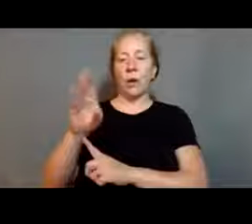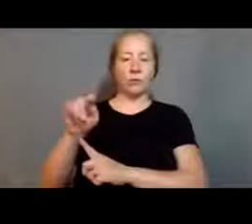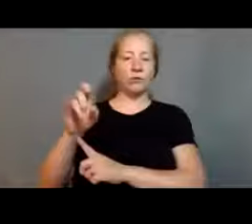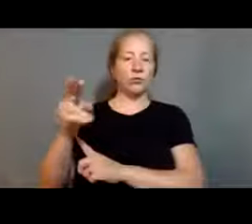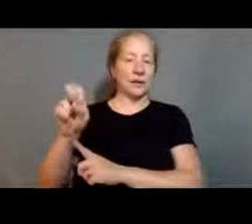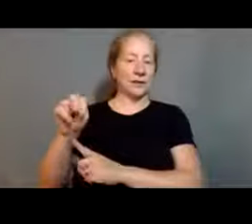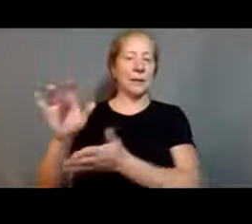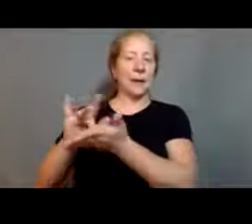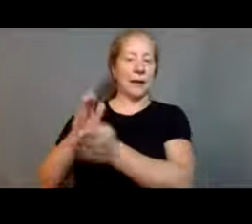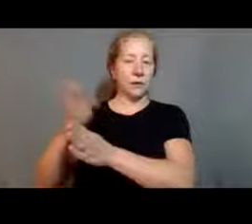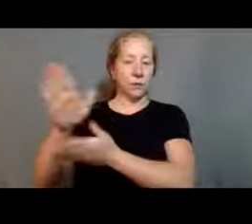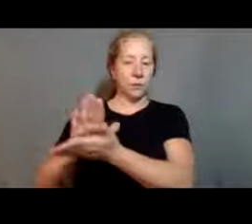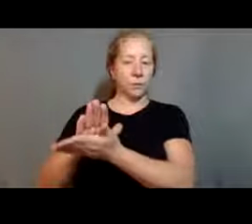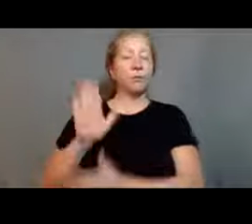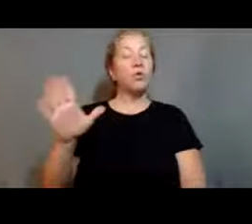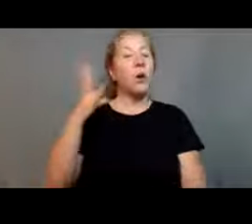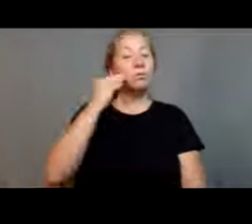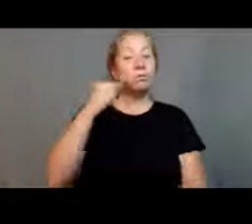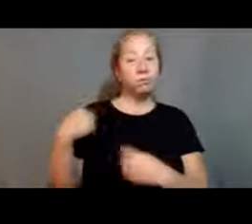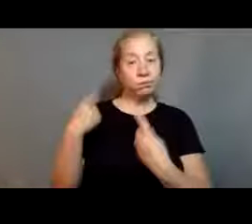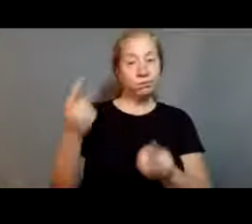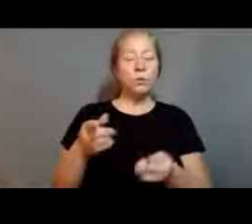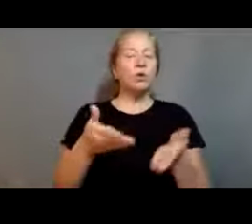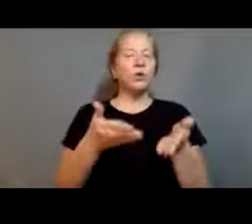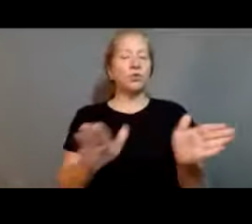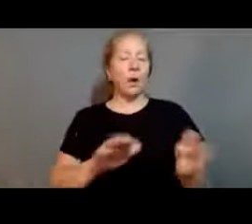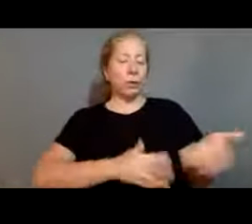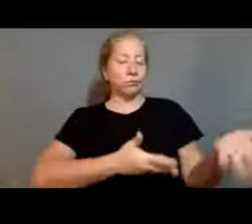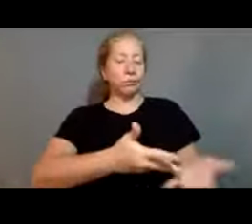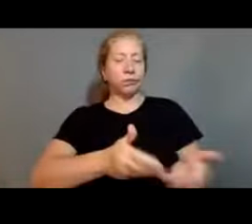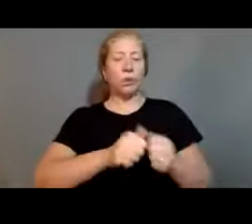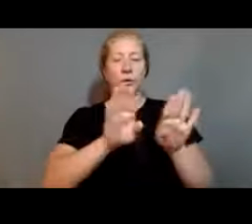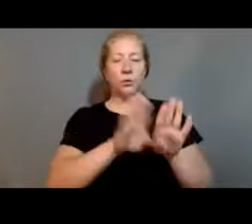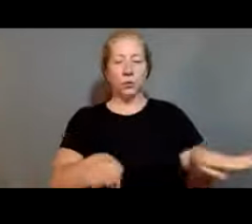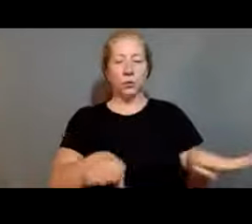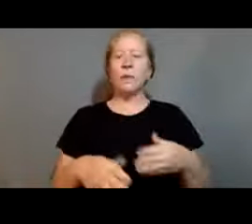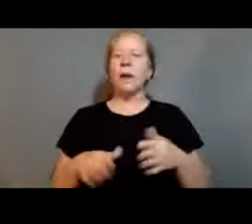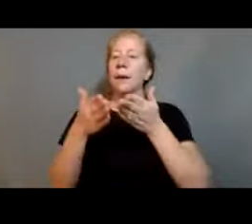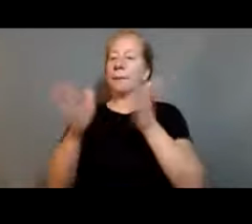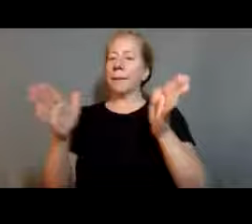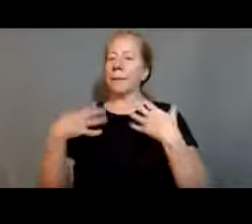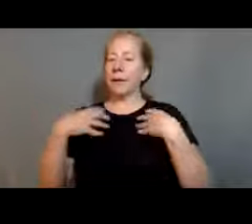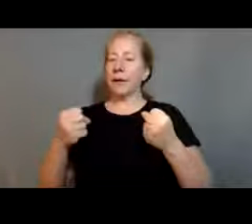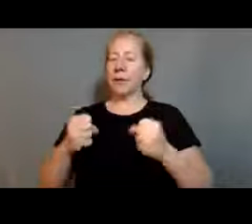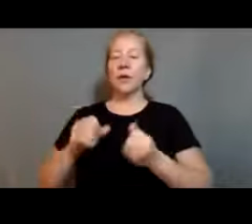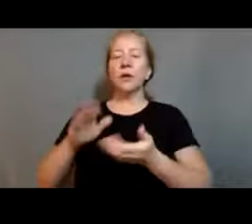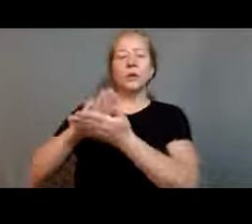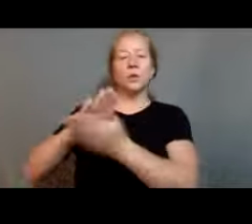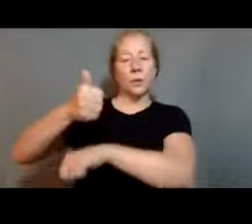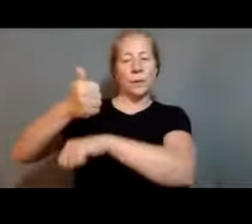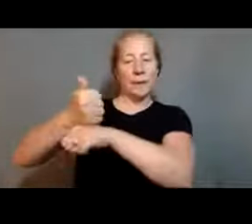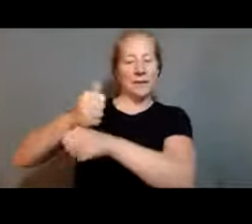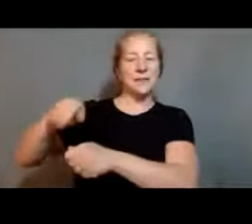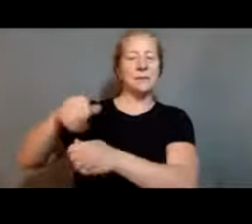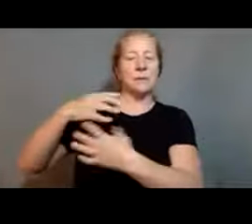Douge's experience includes general pediatric practice, public health, school-based health centers,